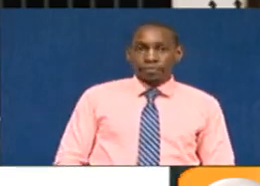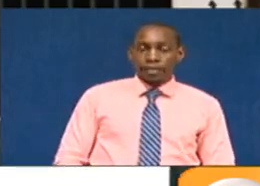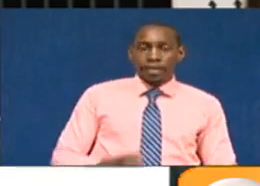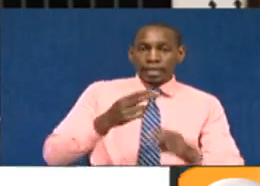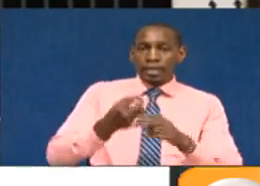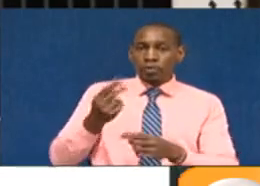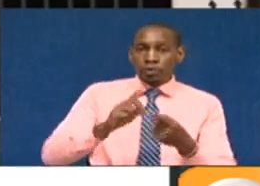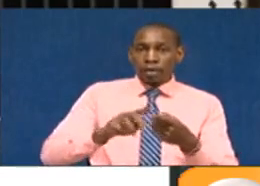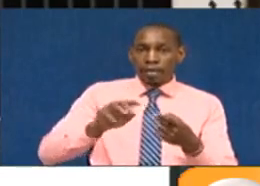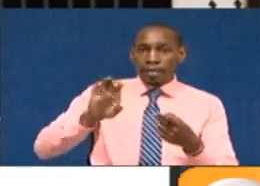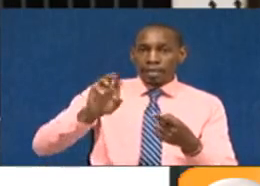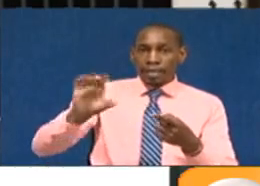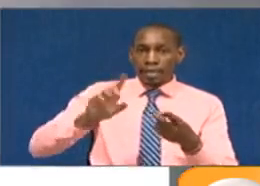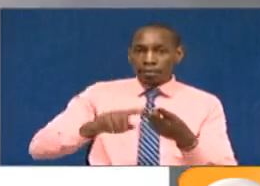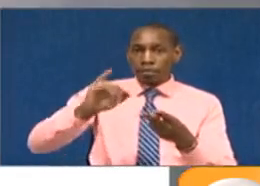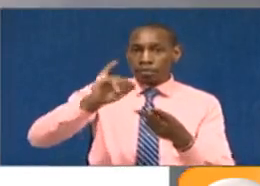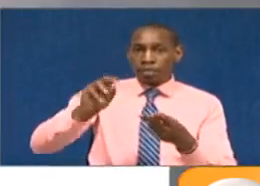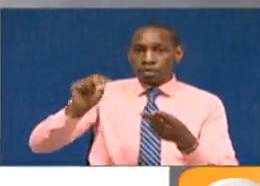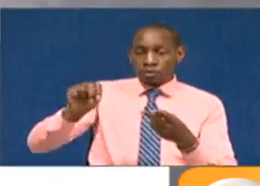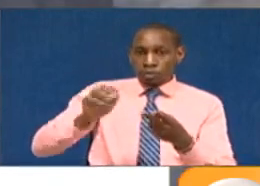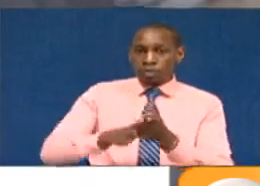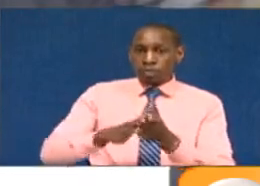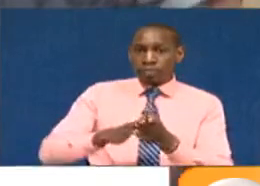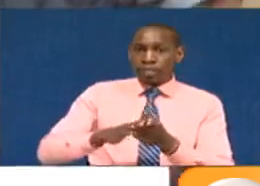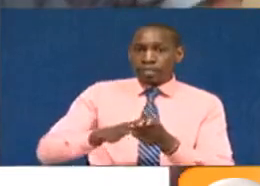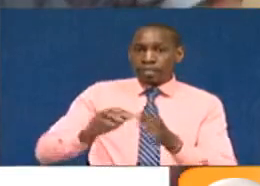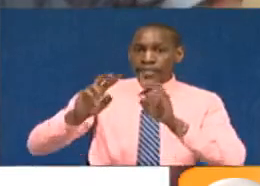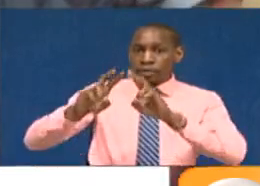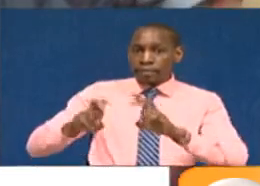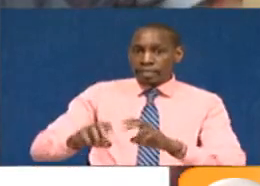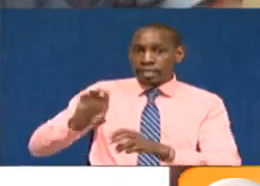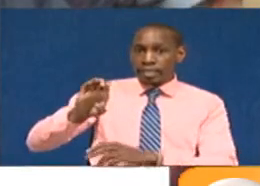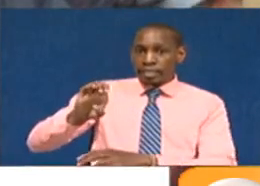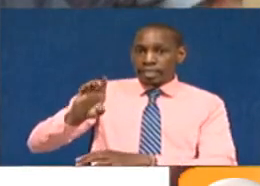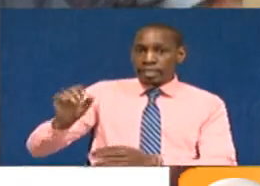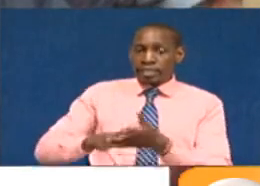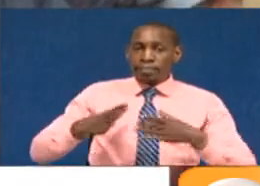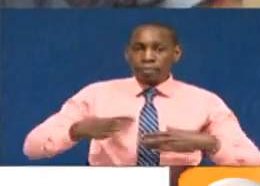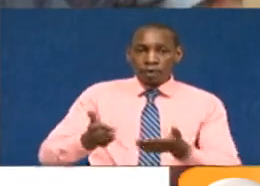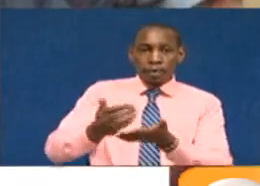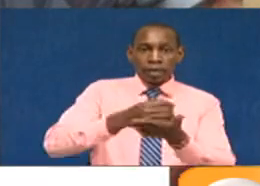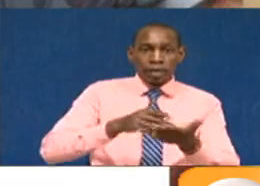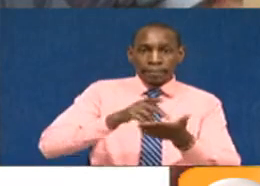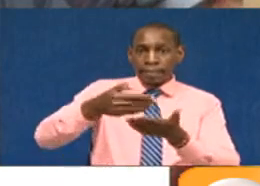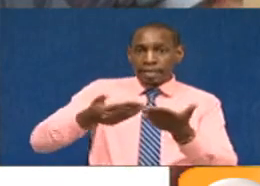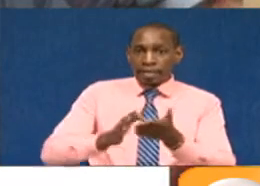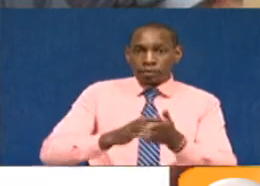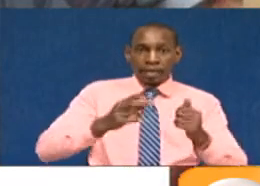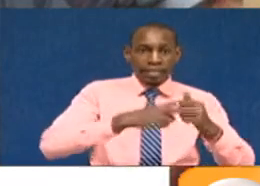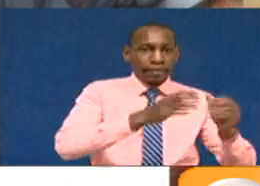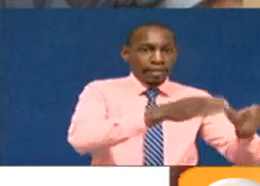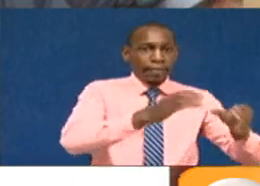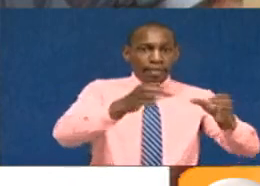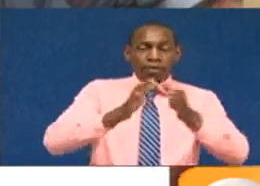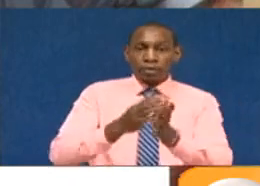Two names of Mutai and John Odipo have been picked out by EACC as persons that collected the payment vouchers for the seven